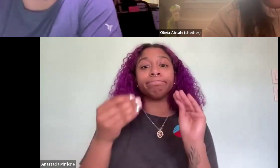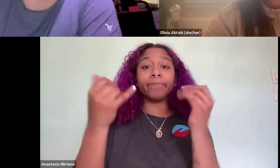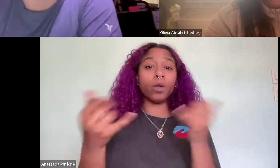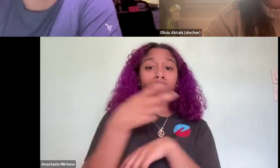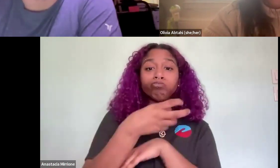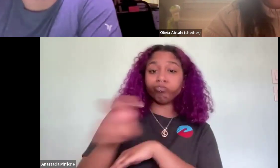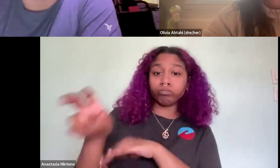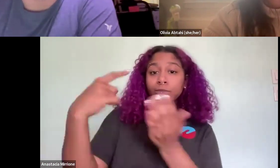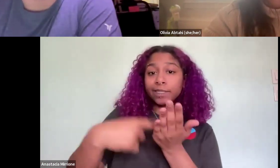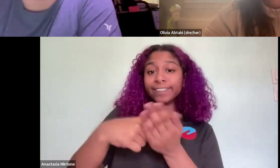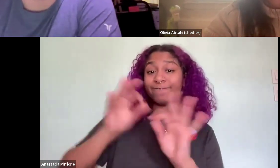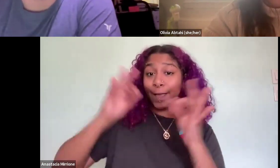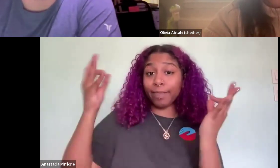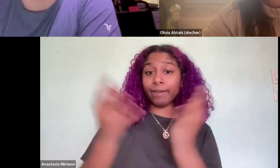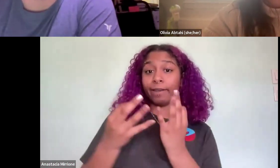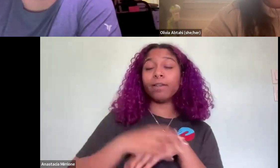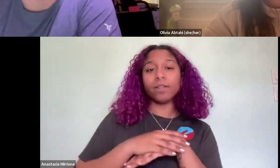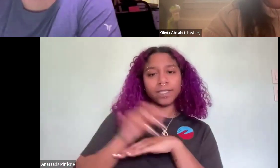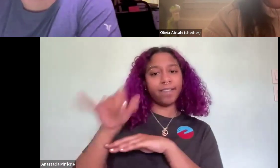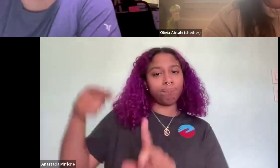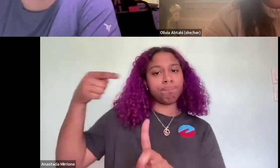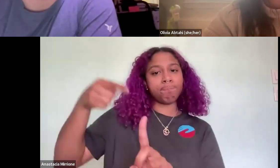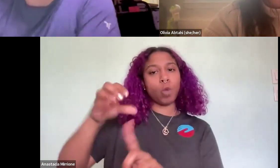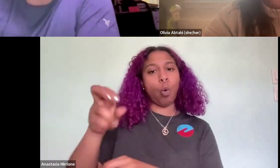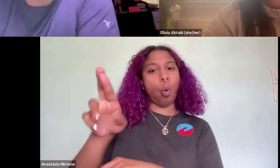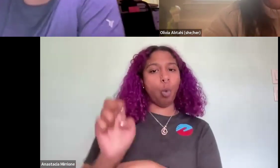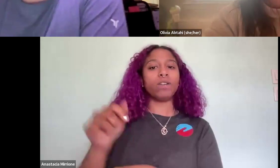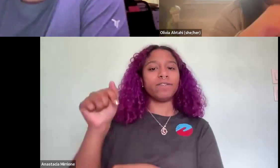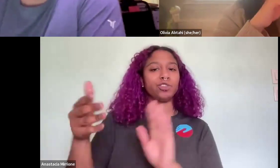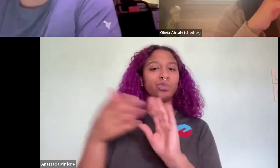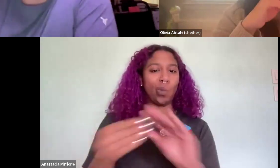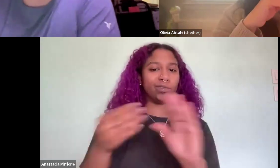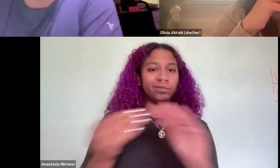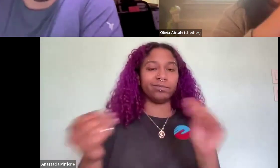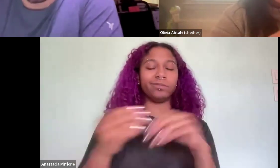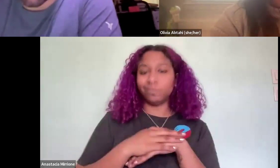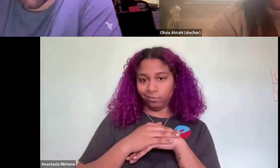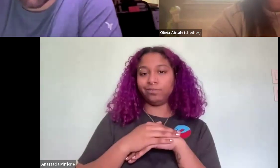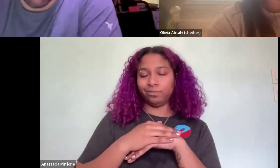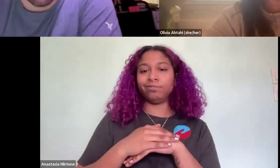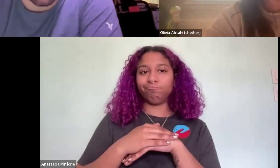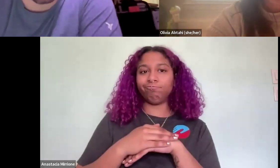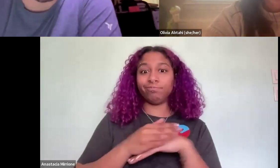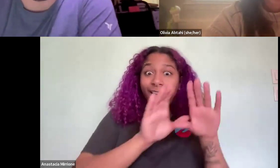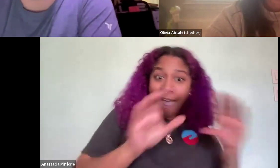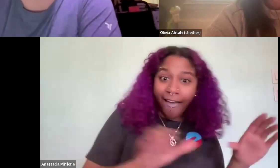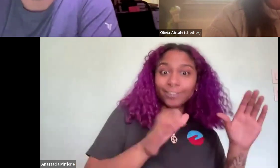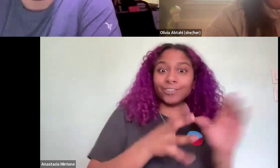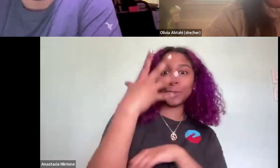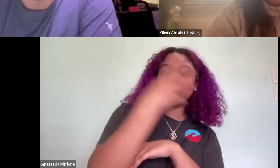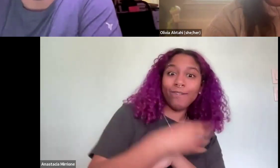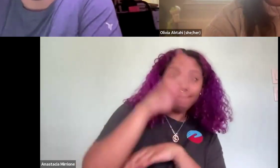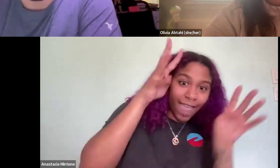talking about family then, because that really is the core of the story, despite all the action and the beautiful fantasy